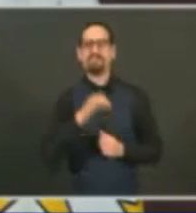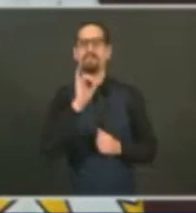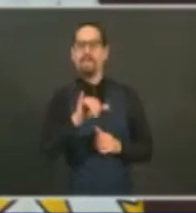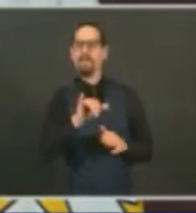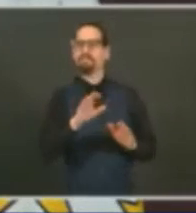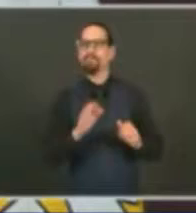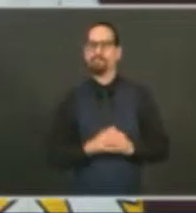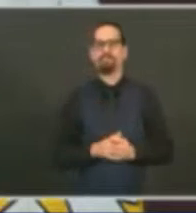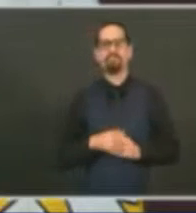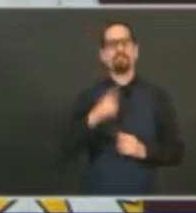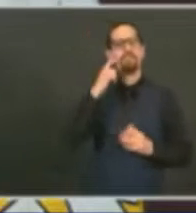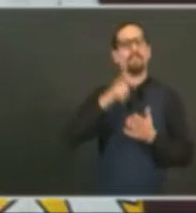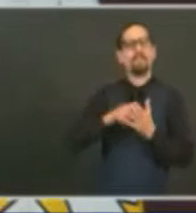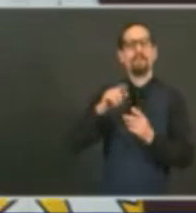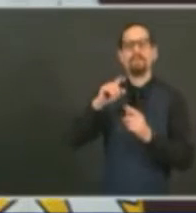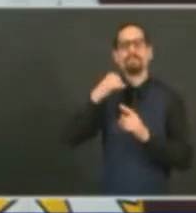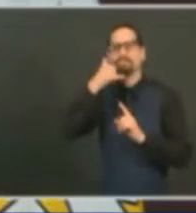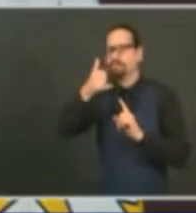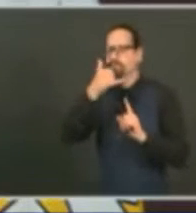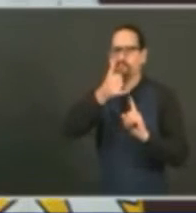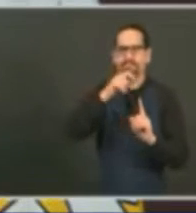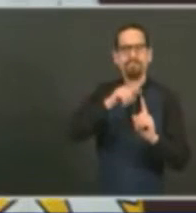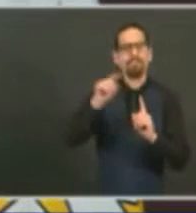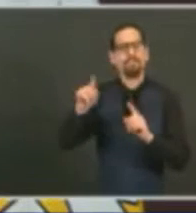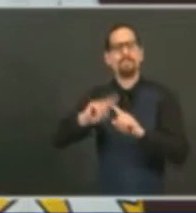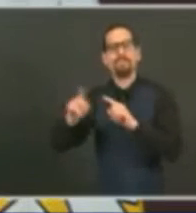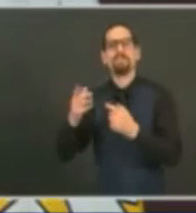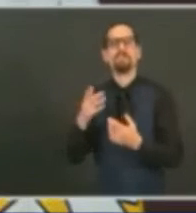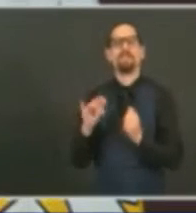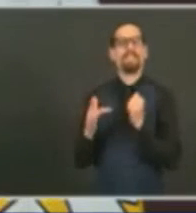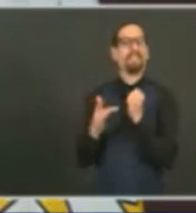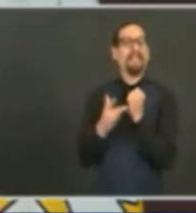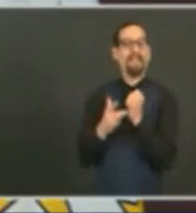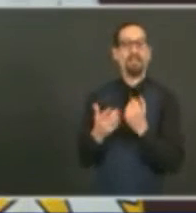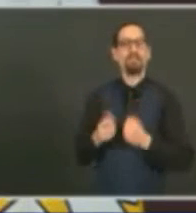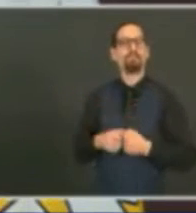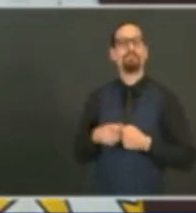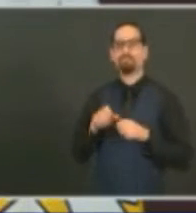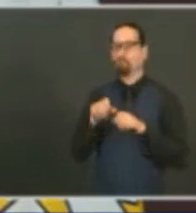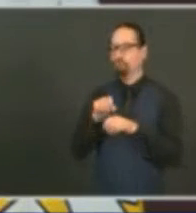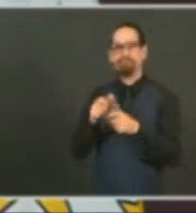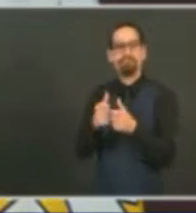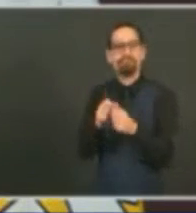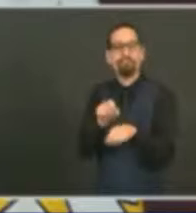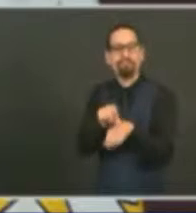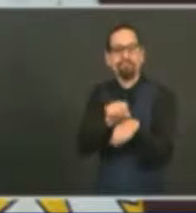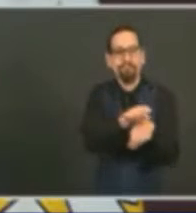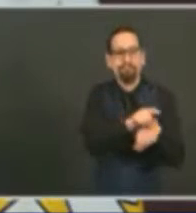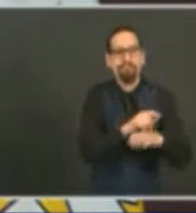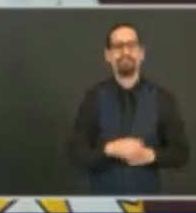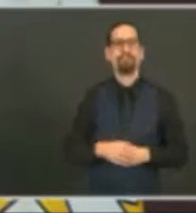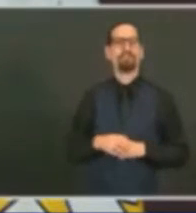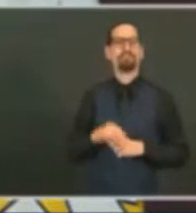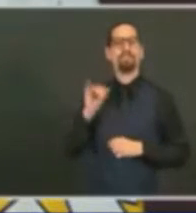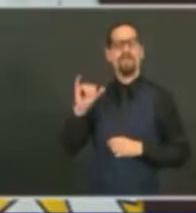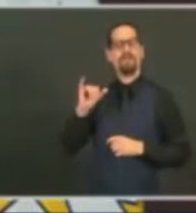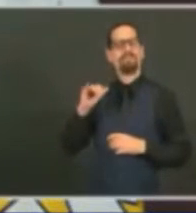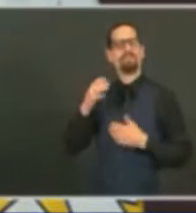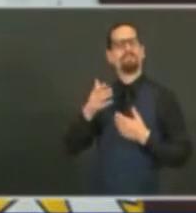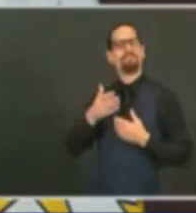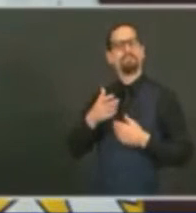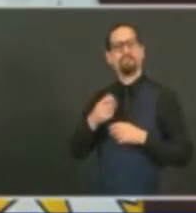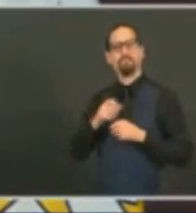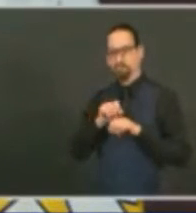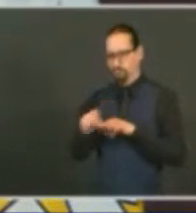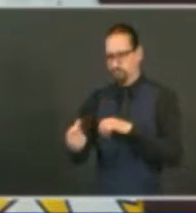tracing response. We're including technology and texting people and informing them, allowing people to provide information to us about who their